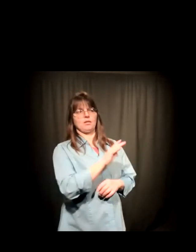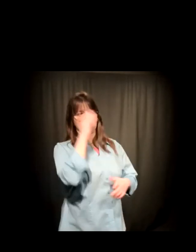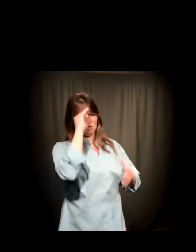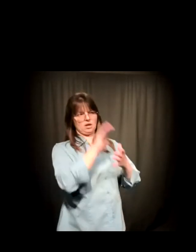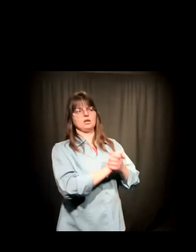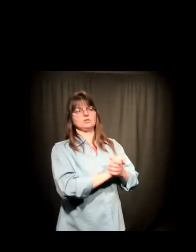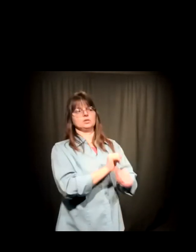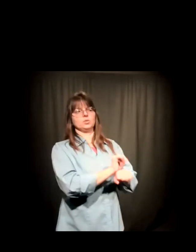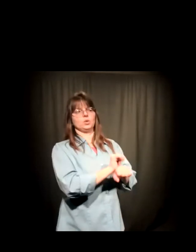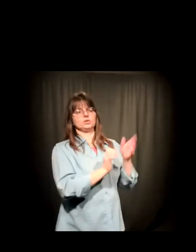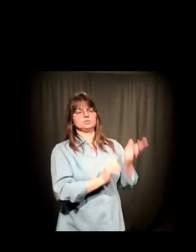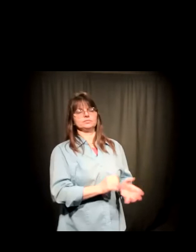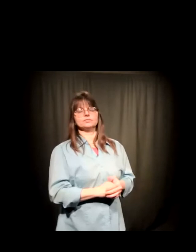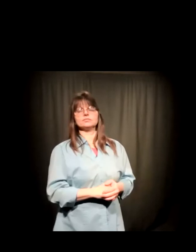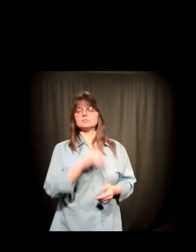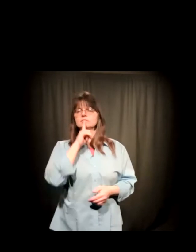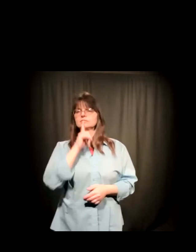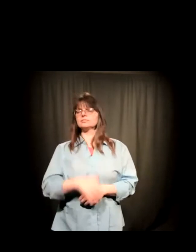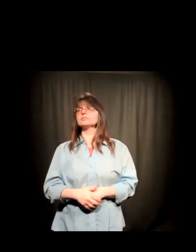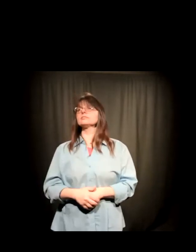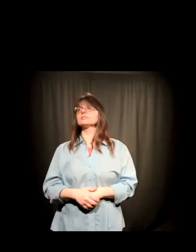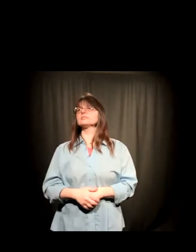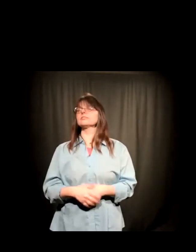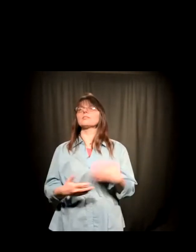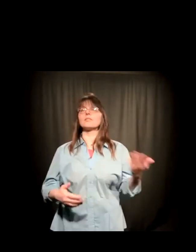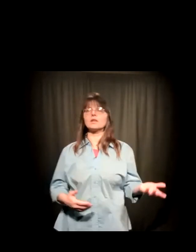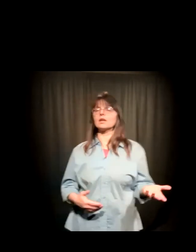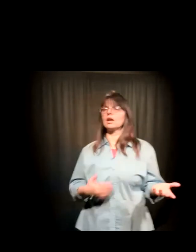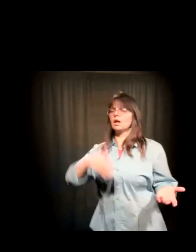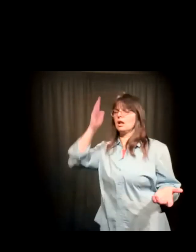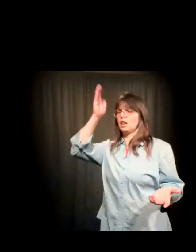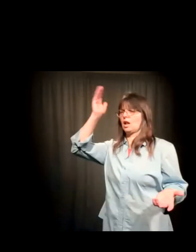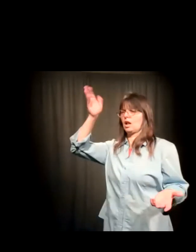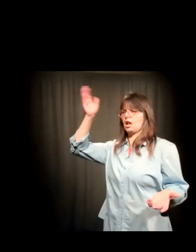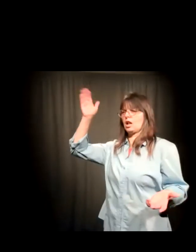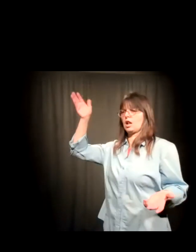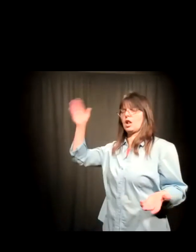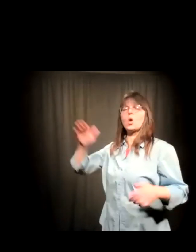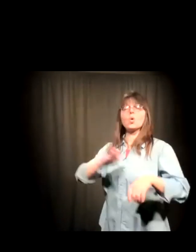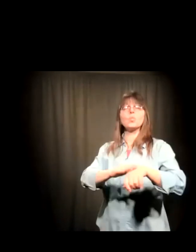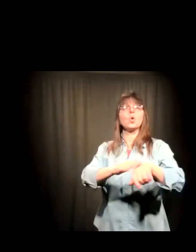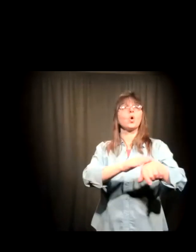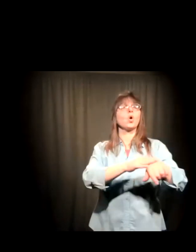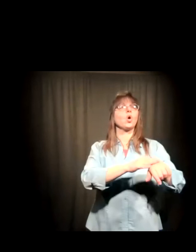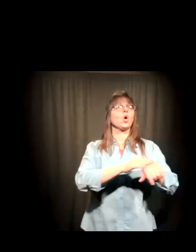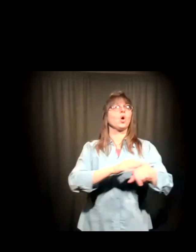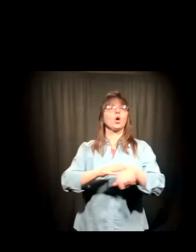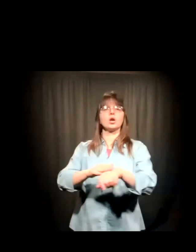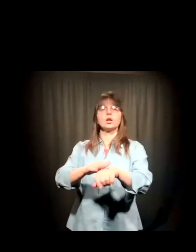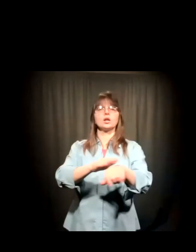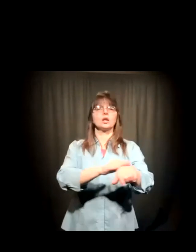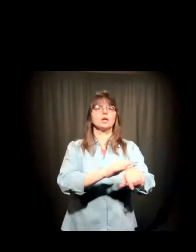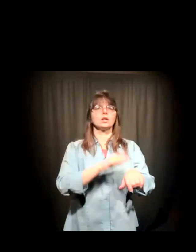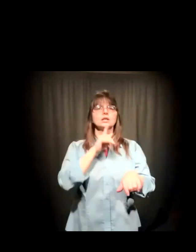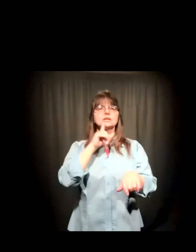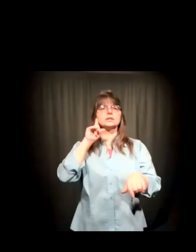podiums wearing his dark woolen suits and delivering lectures filled with warnings about a deaf race,